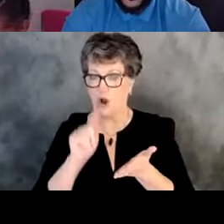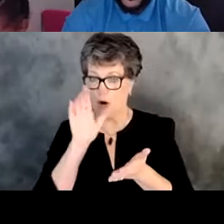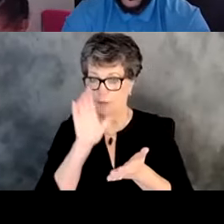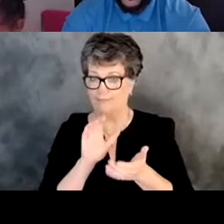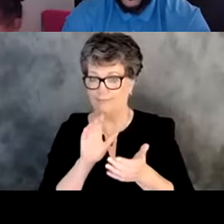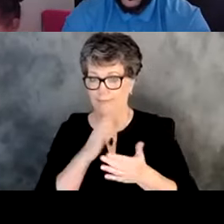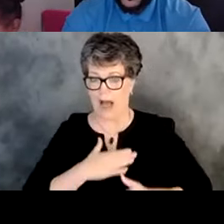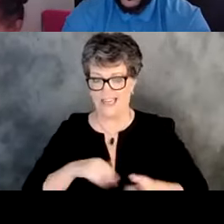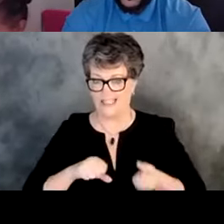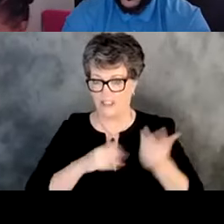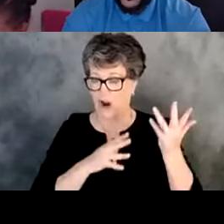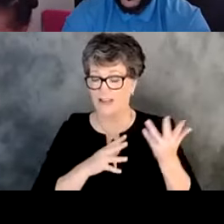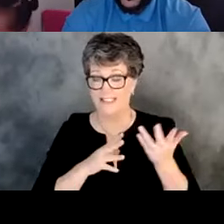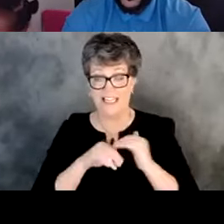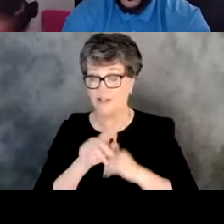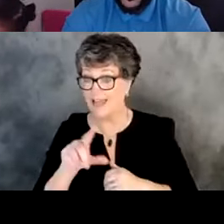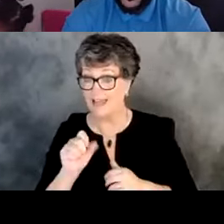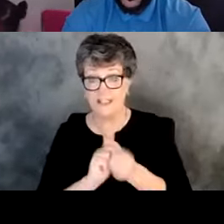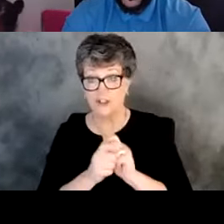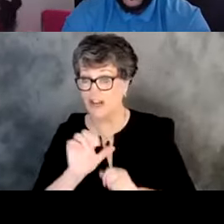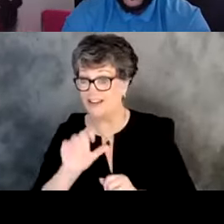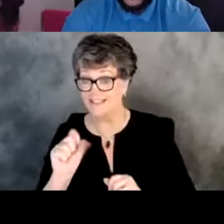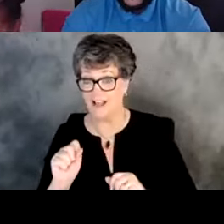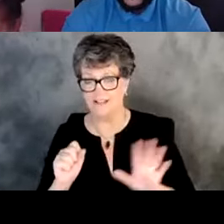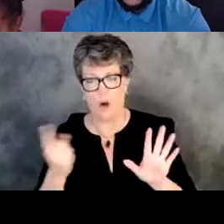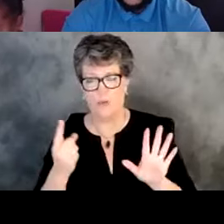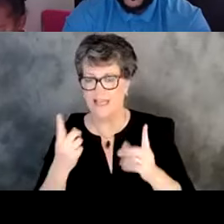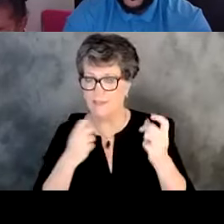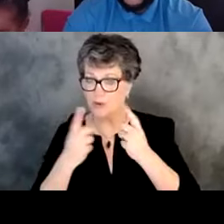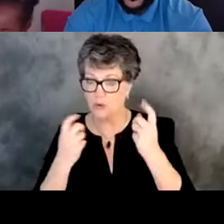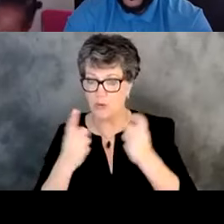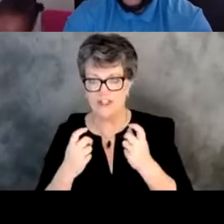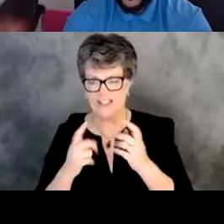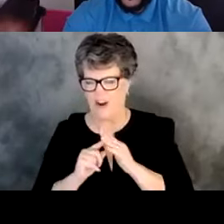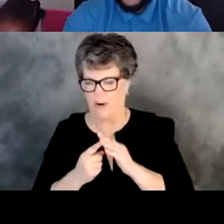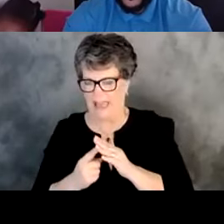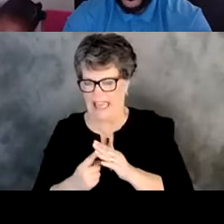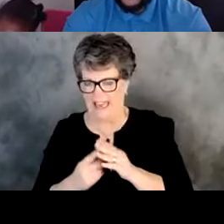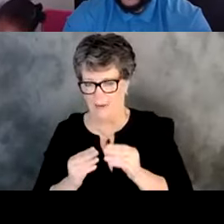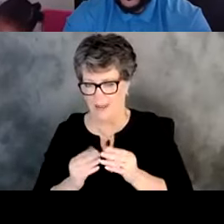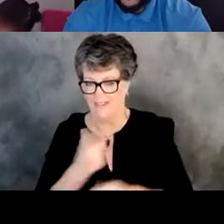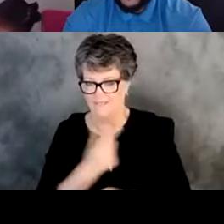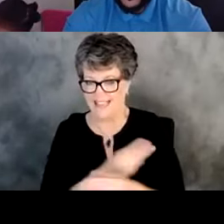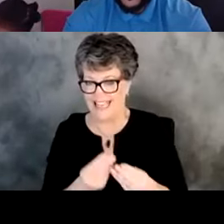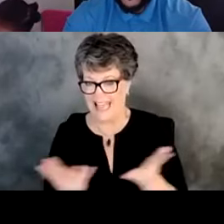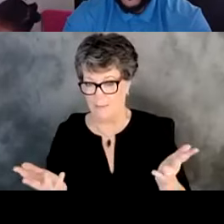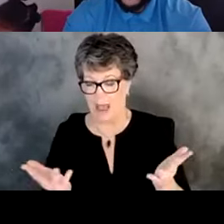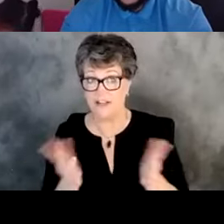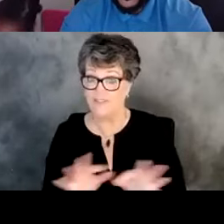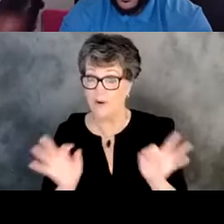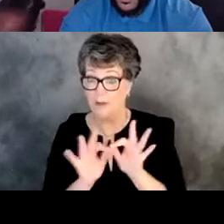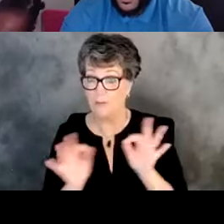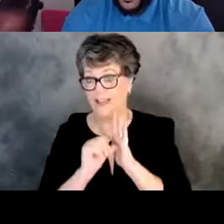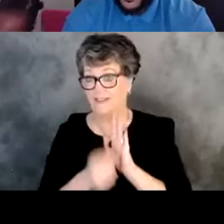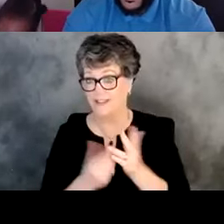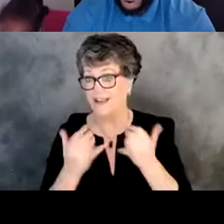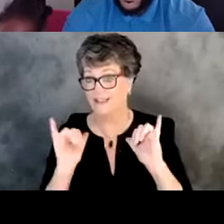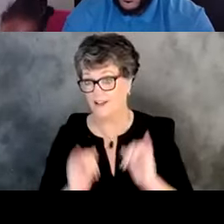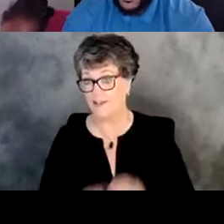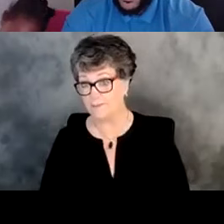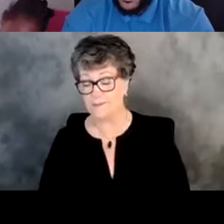enter your cells. It doesn't change cells. I always get those questions in the very beginning when this came out. So I think that is super important to say